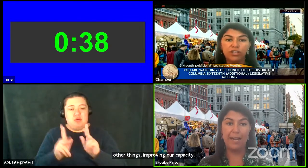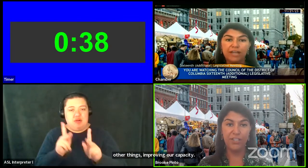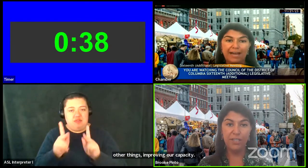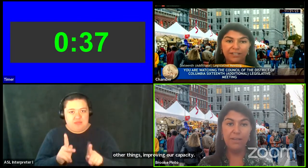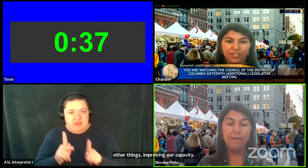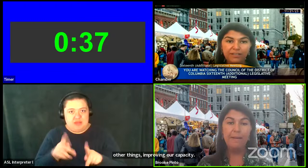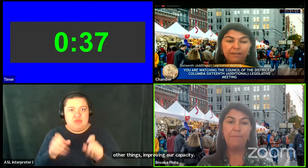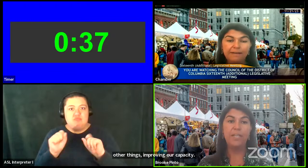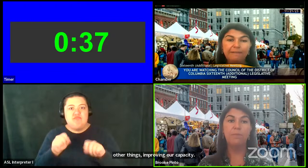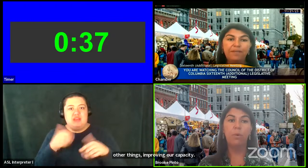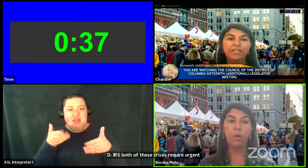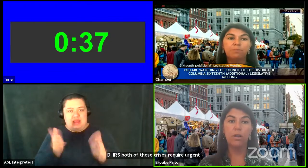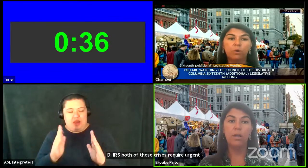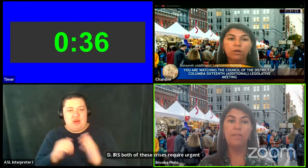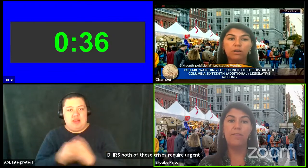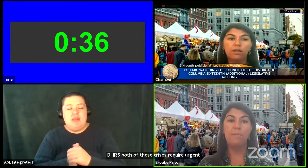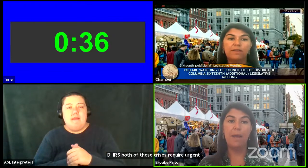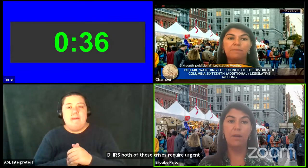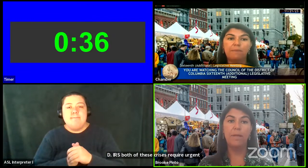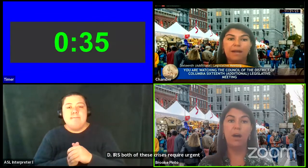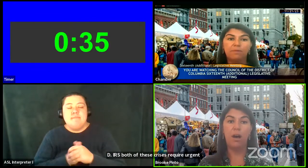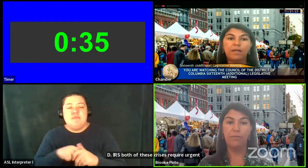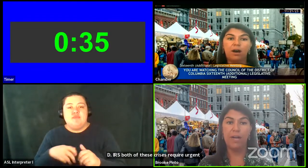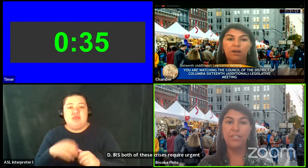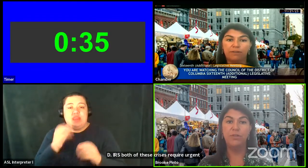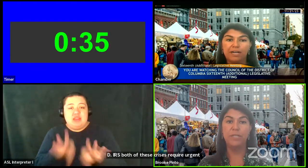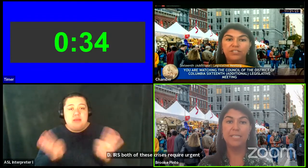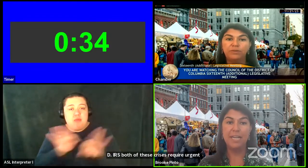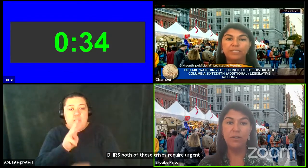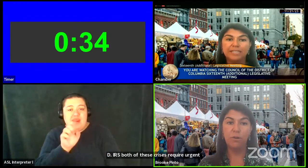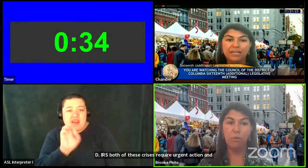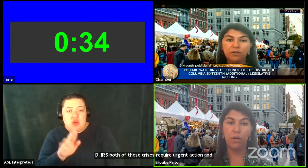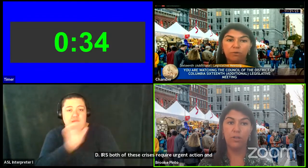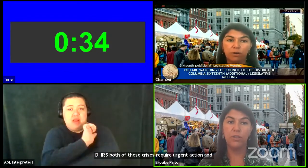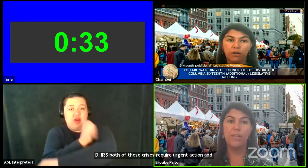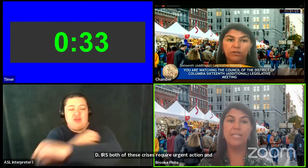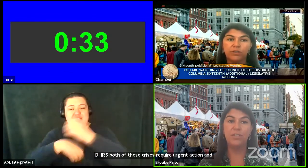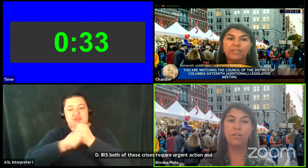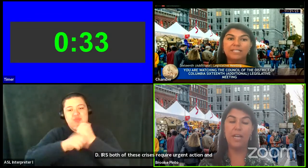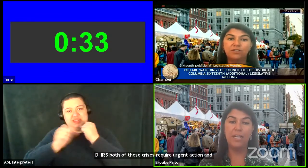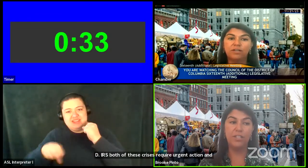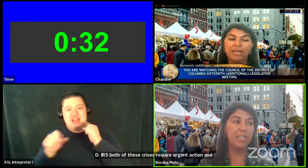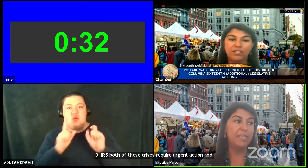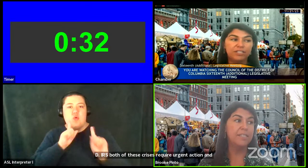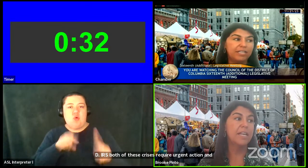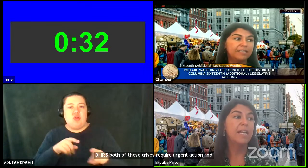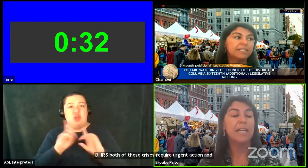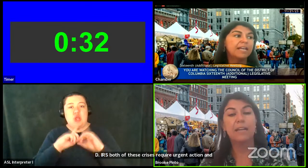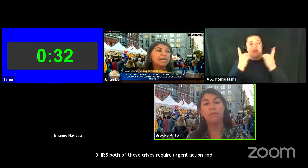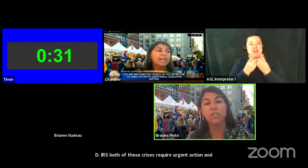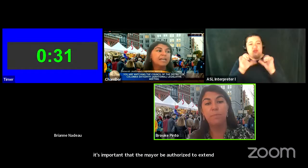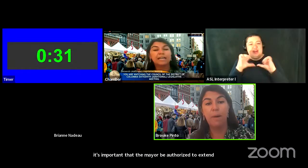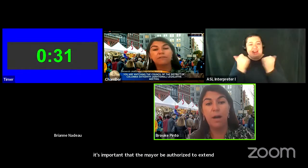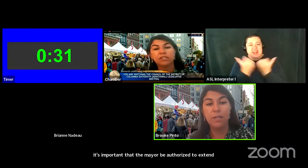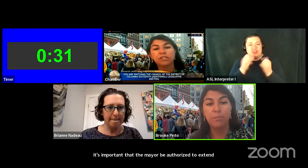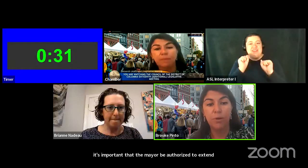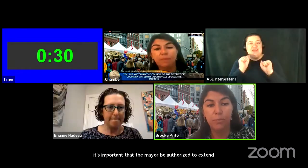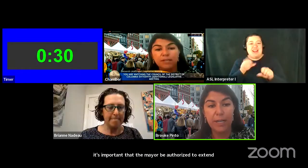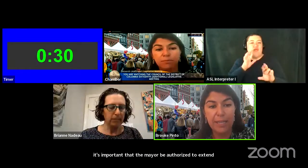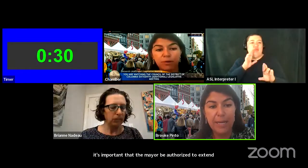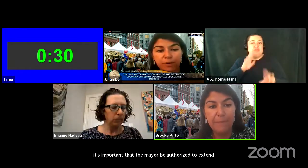urgent action, and it's important that the mayor be authorized to extend her order so that district agencies can